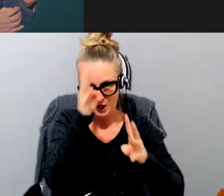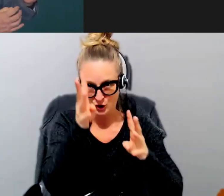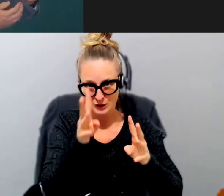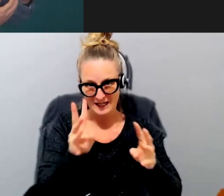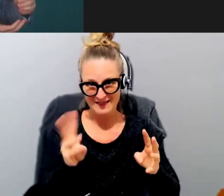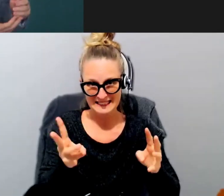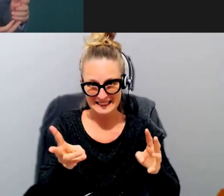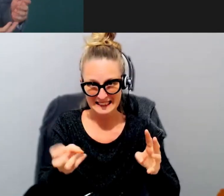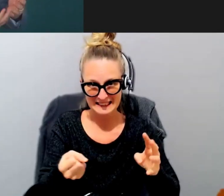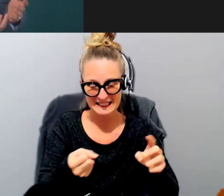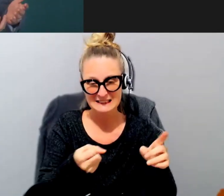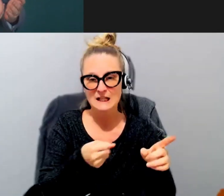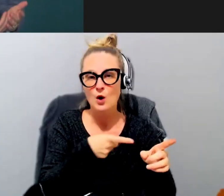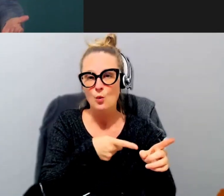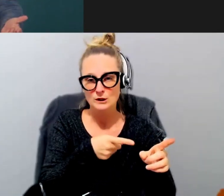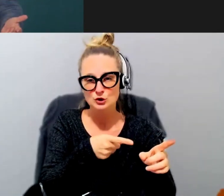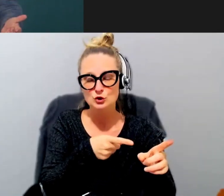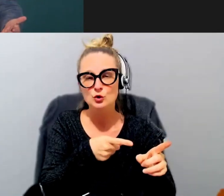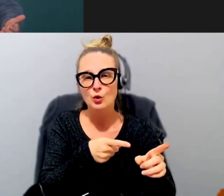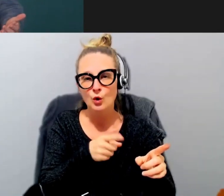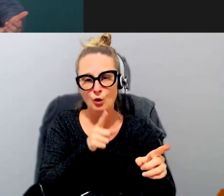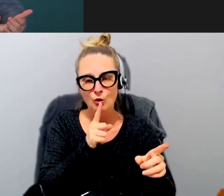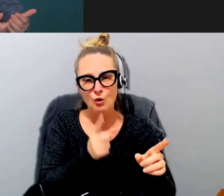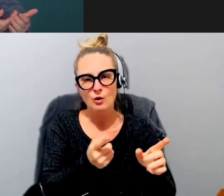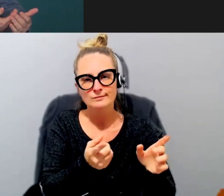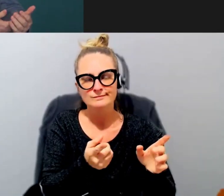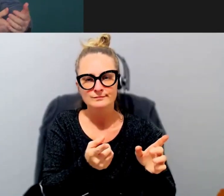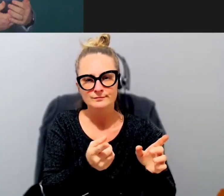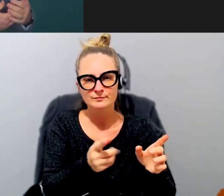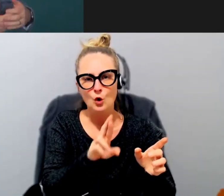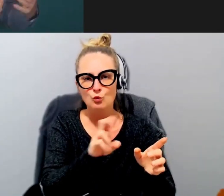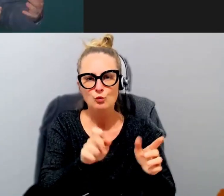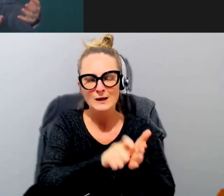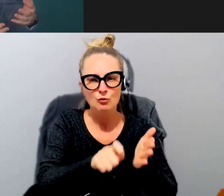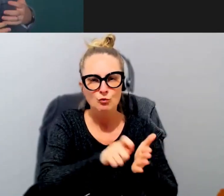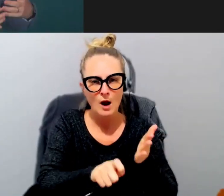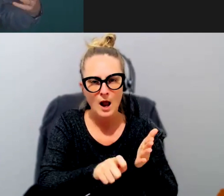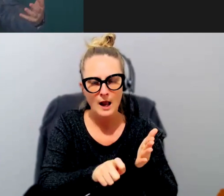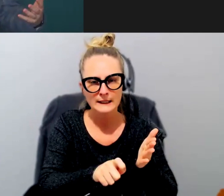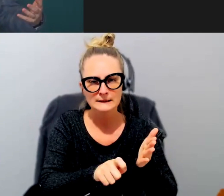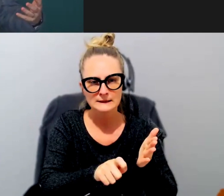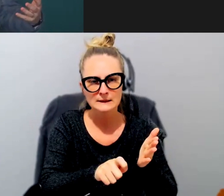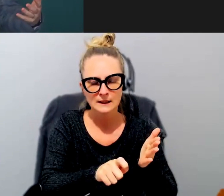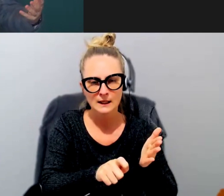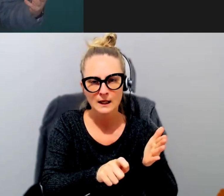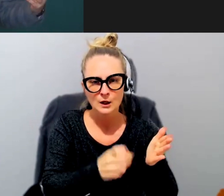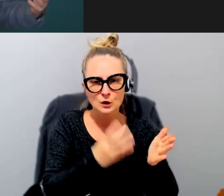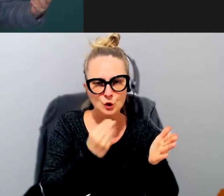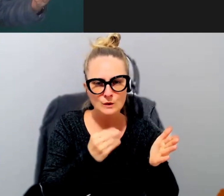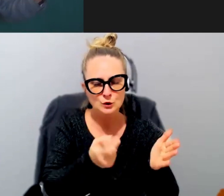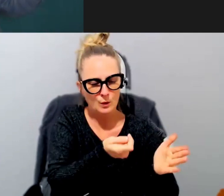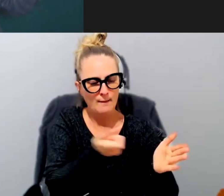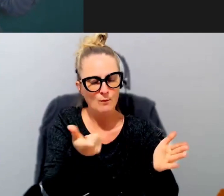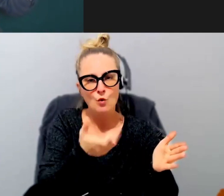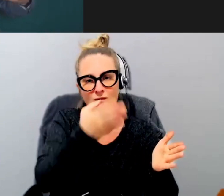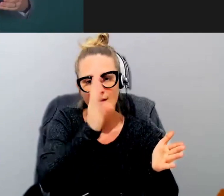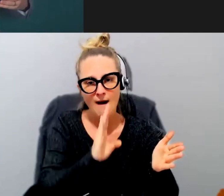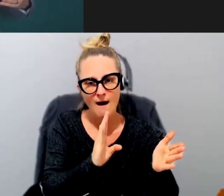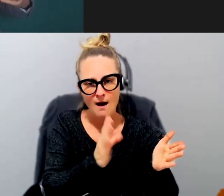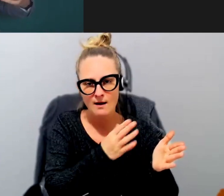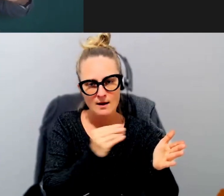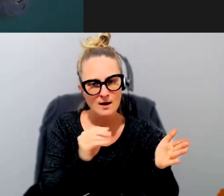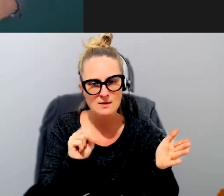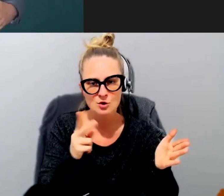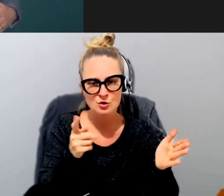to rewrite Jewish liturgy and remove God and the supernatural, but overlay